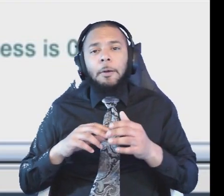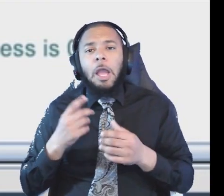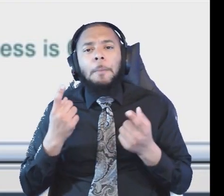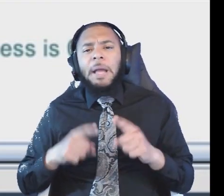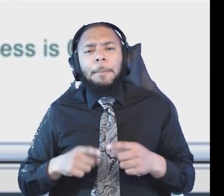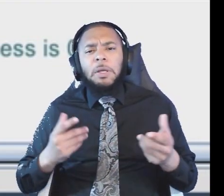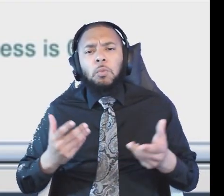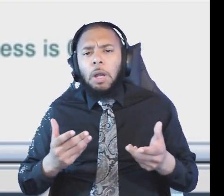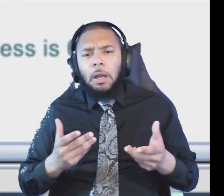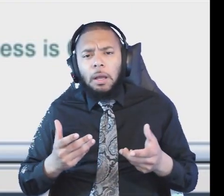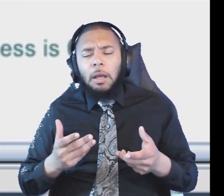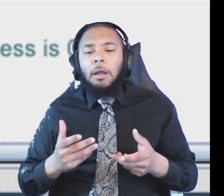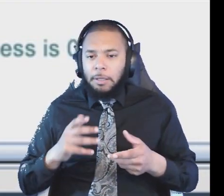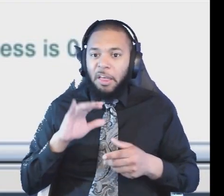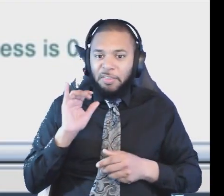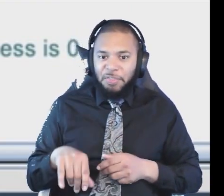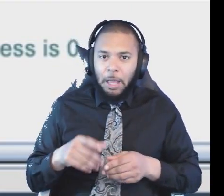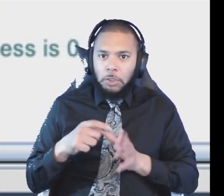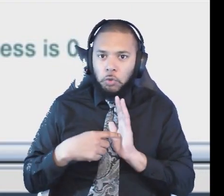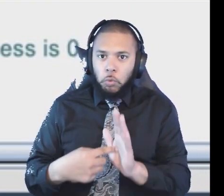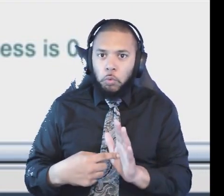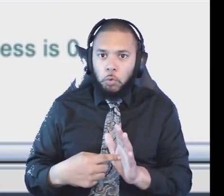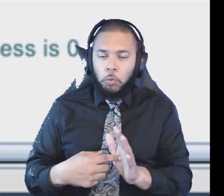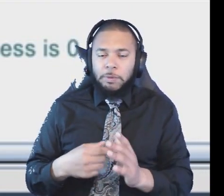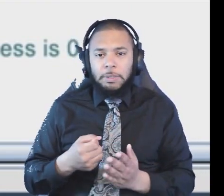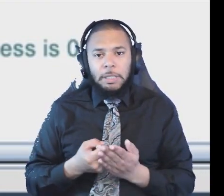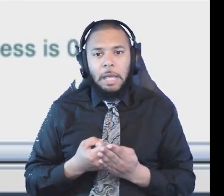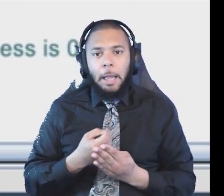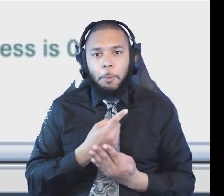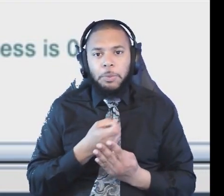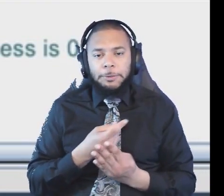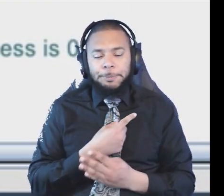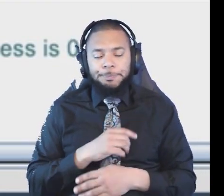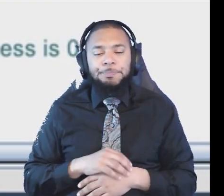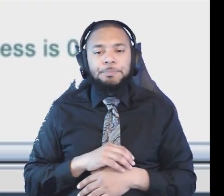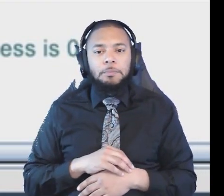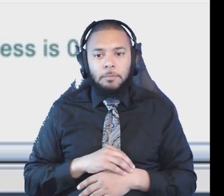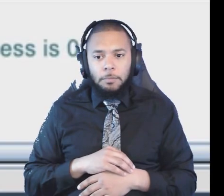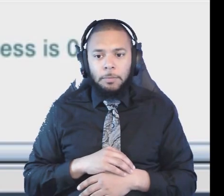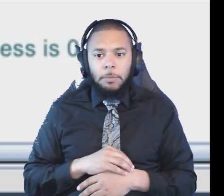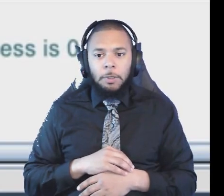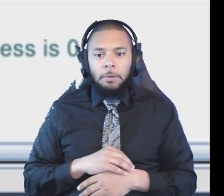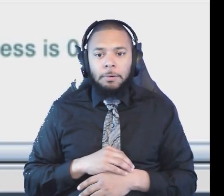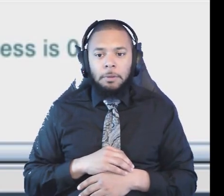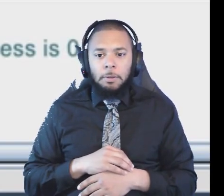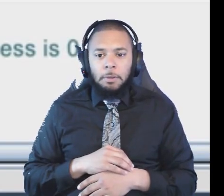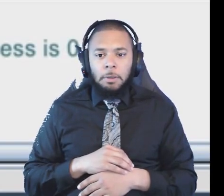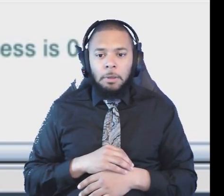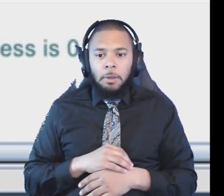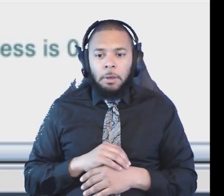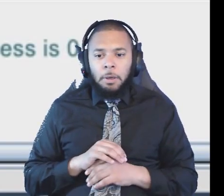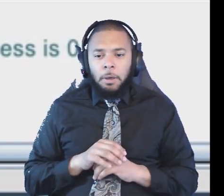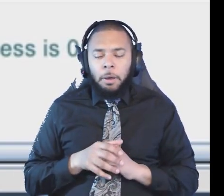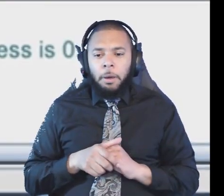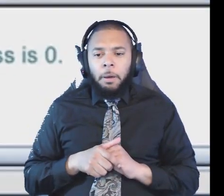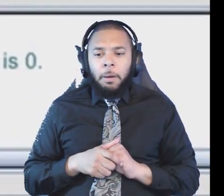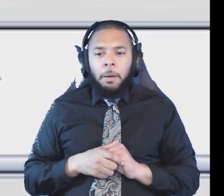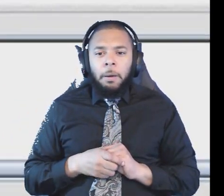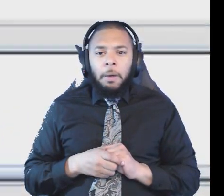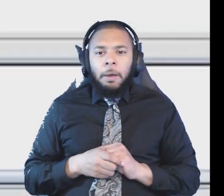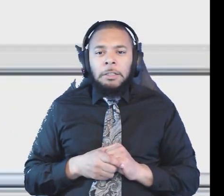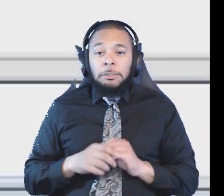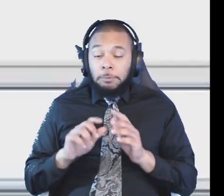program. So once we start programming, we'll see any output or input area come up down